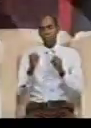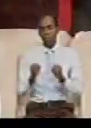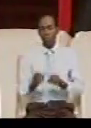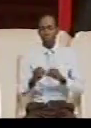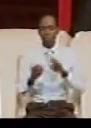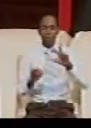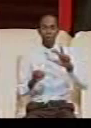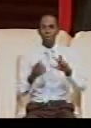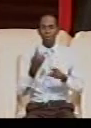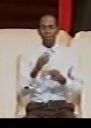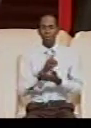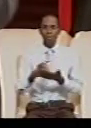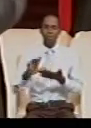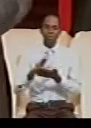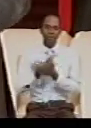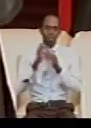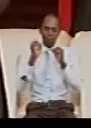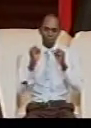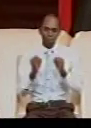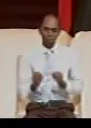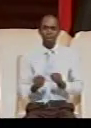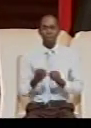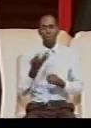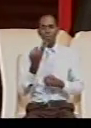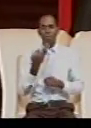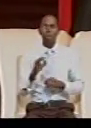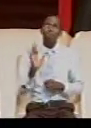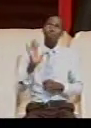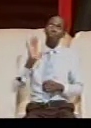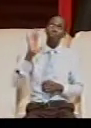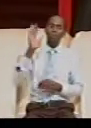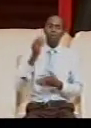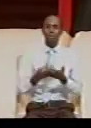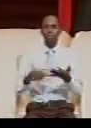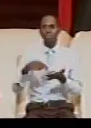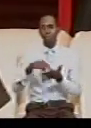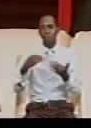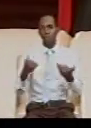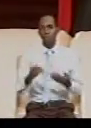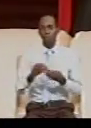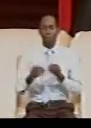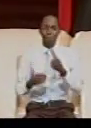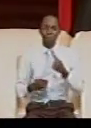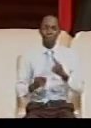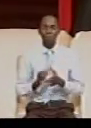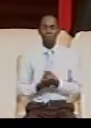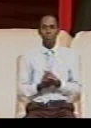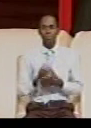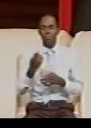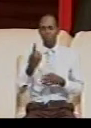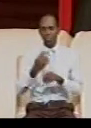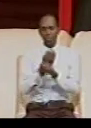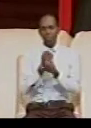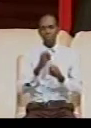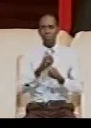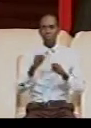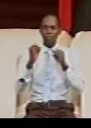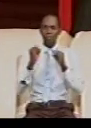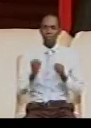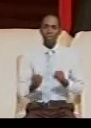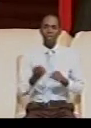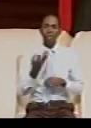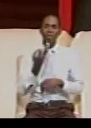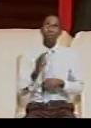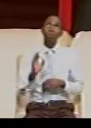Three, the supernatural power of his resurrection. Number one now, the saving power of